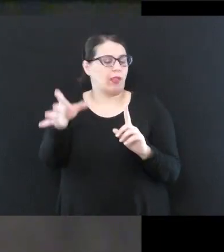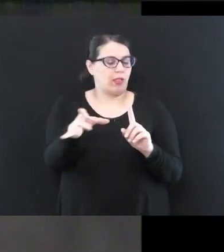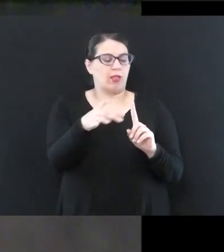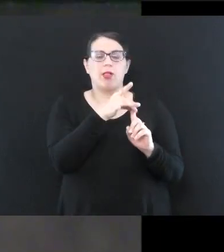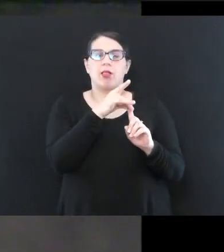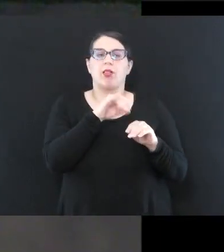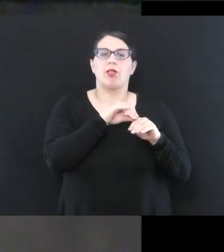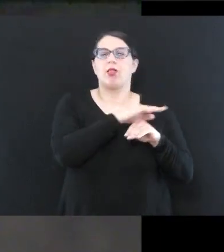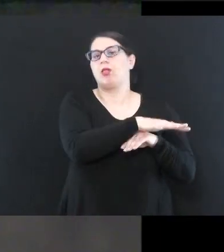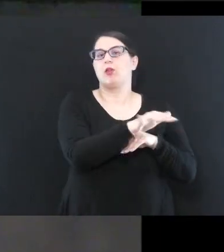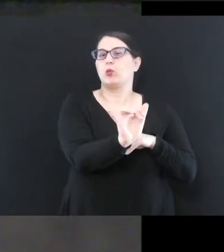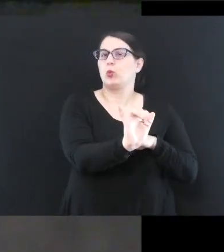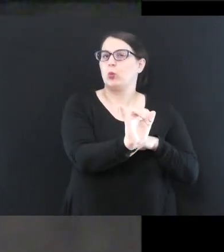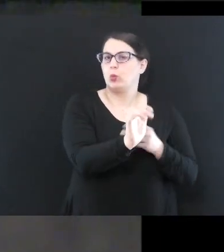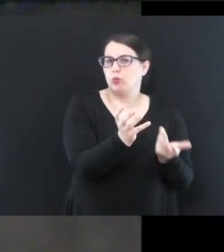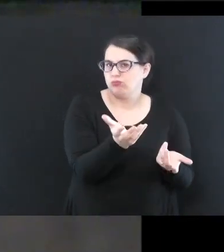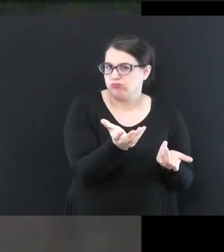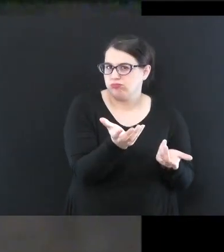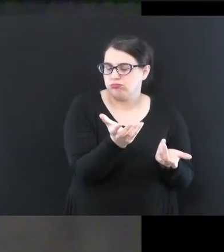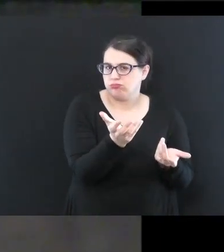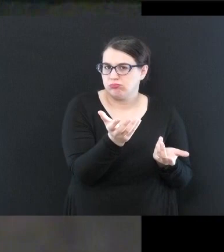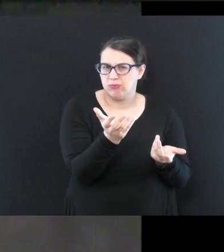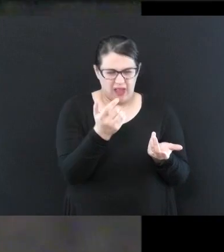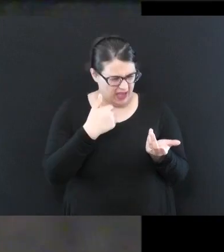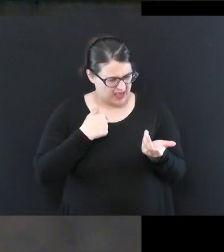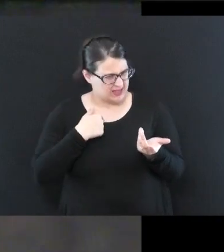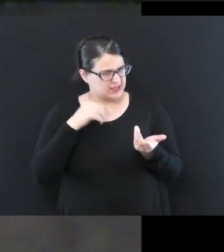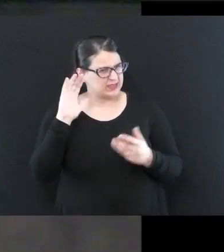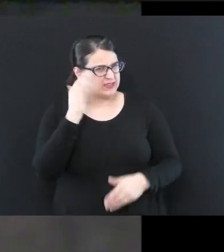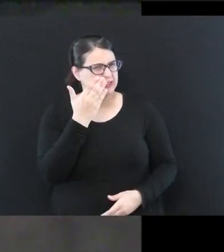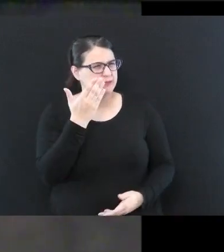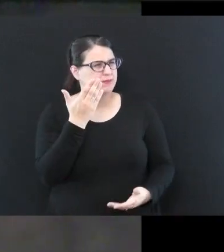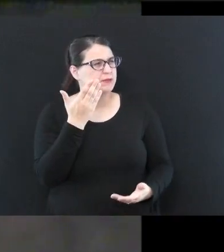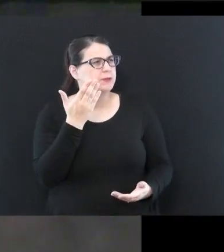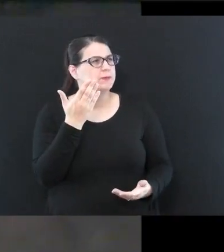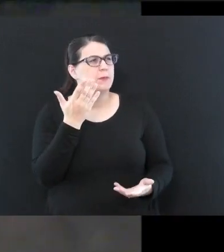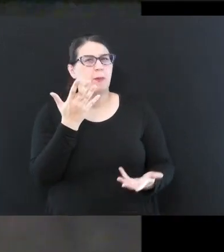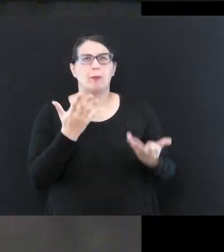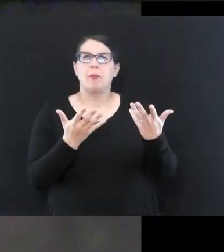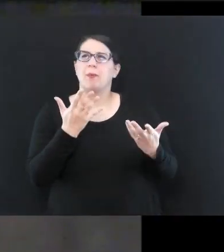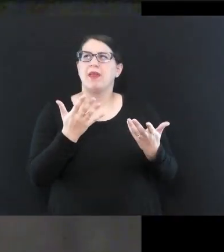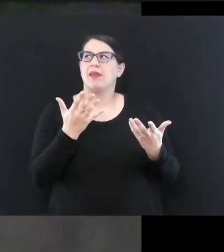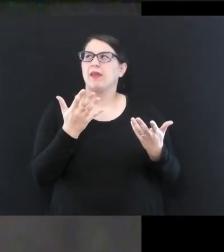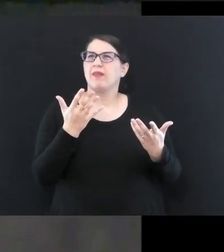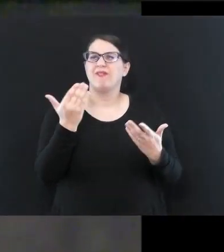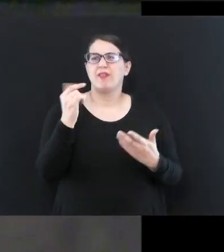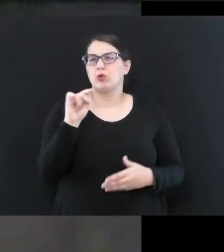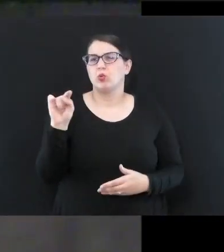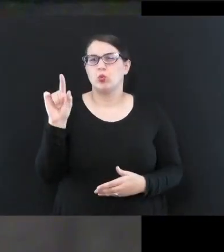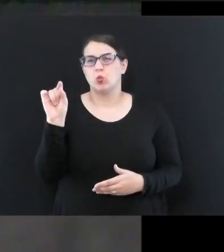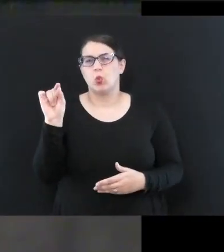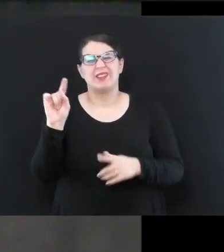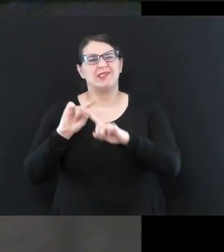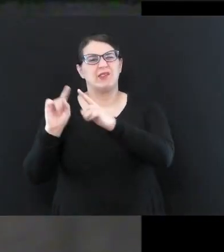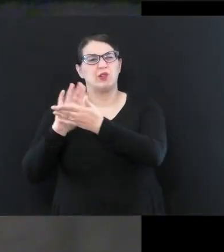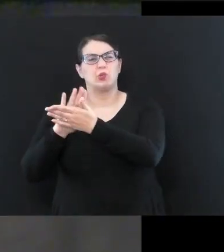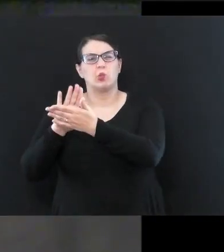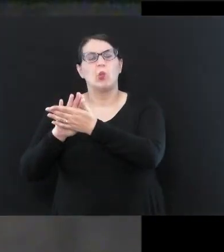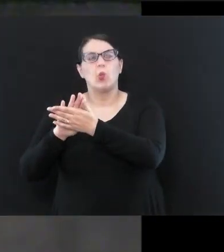state? It looks like we have a handful of cases in maybe up to 15 to 20 different